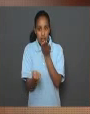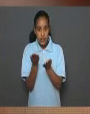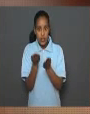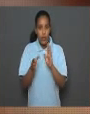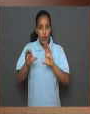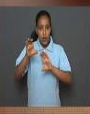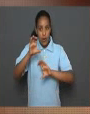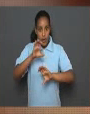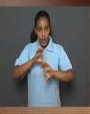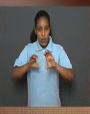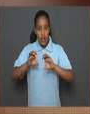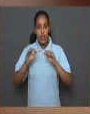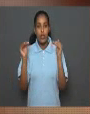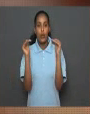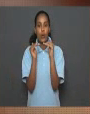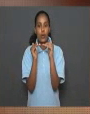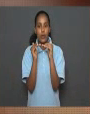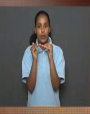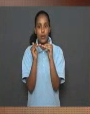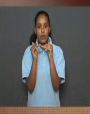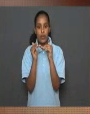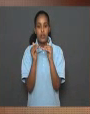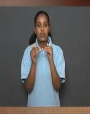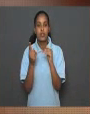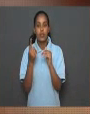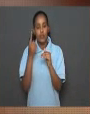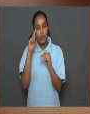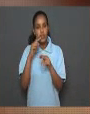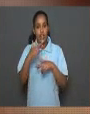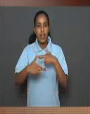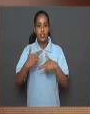chemical equation for the reaction.